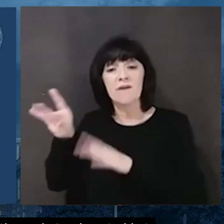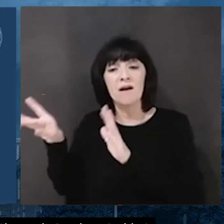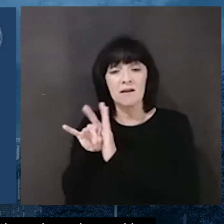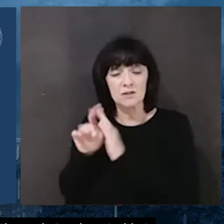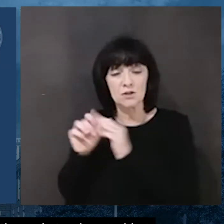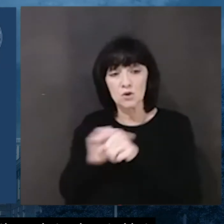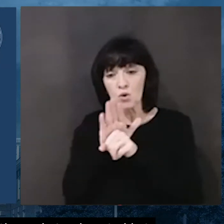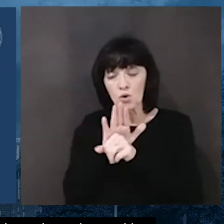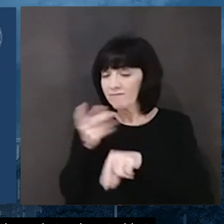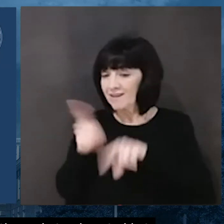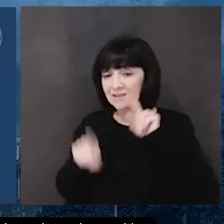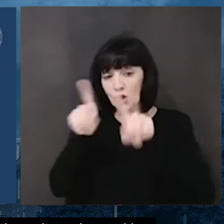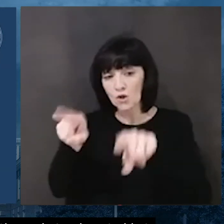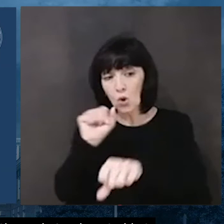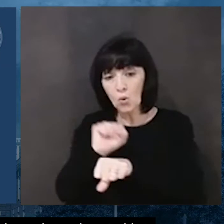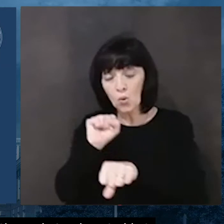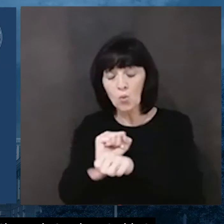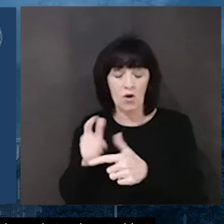challenges.